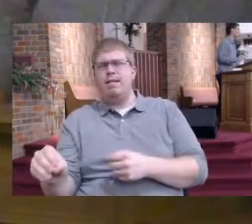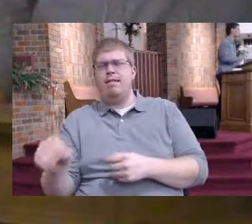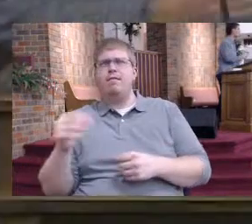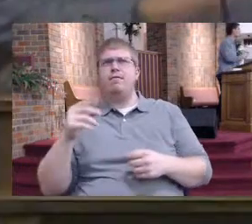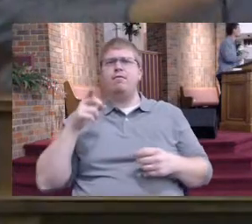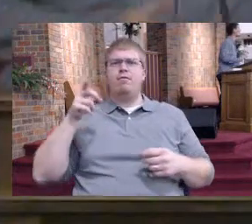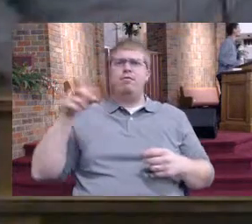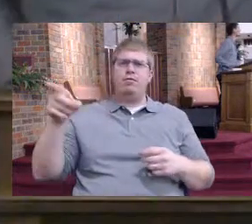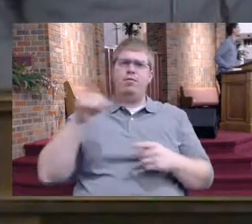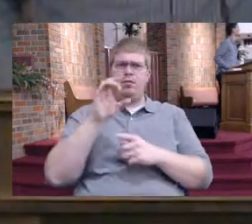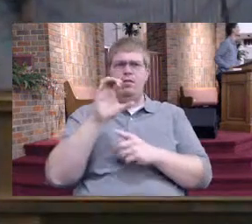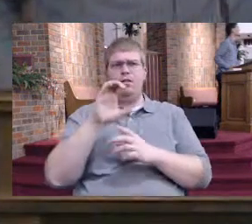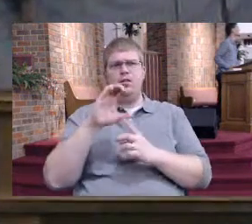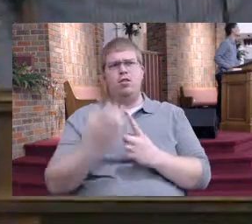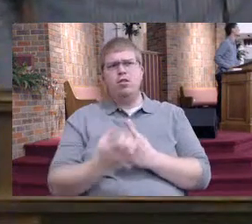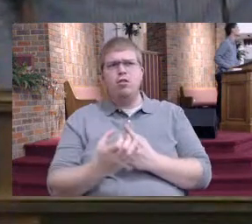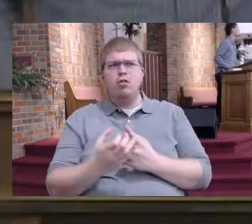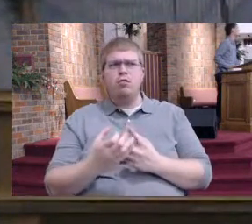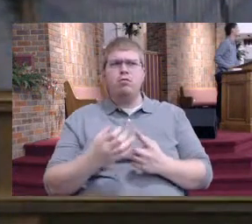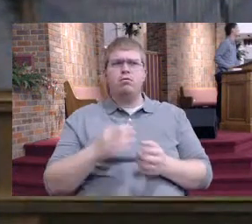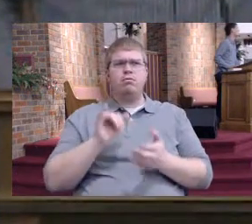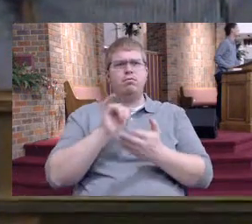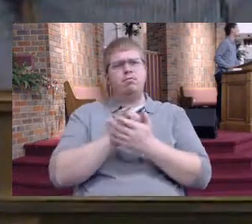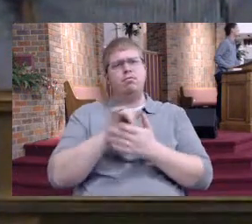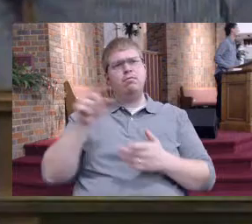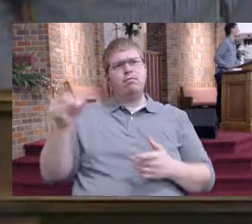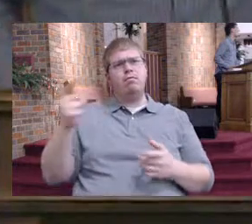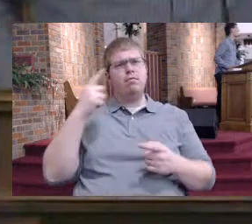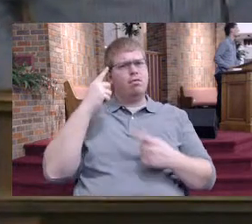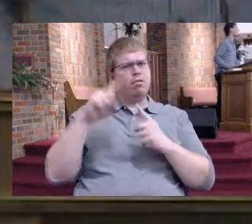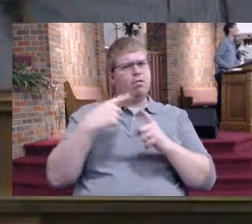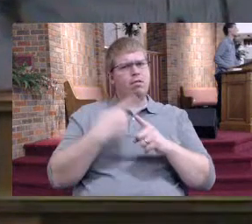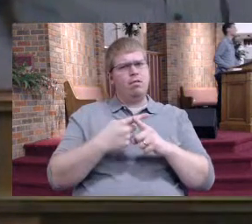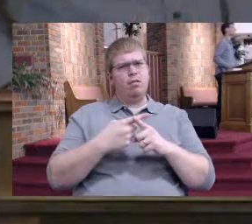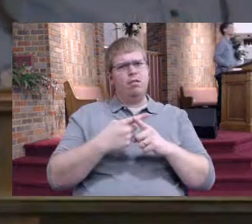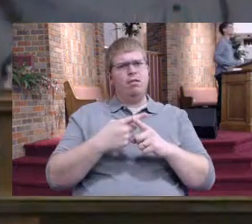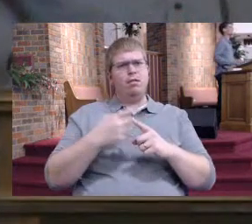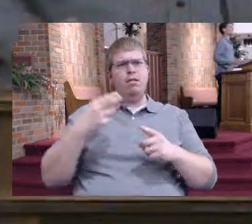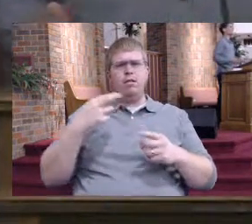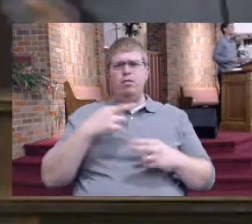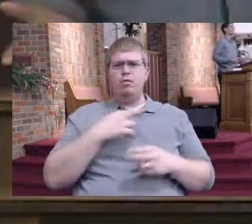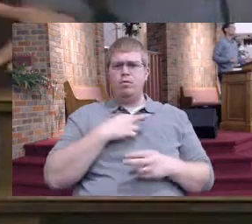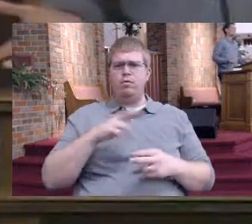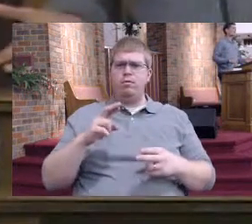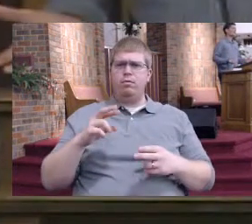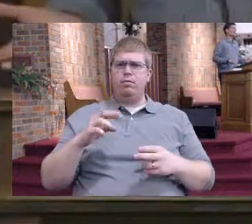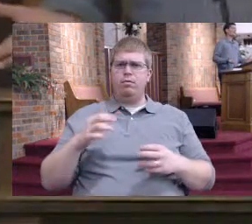is their approach to religion. And what I think of